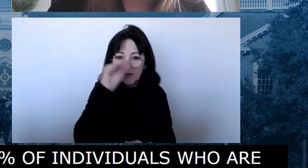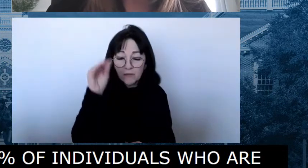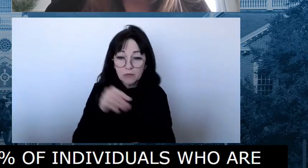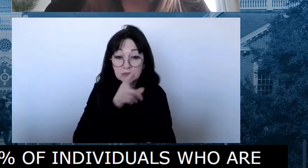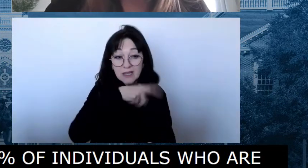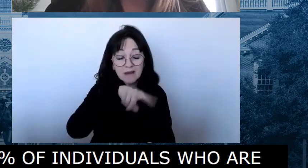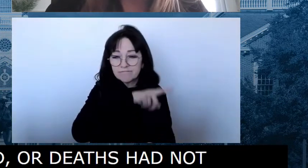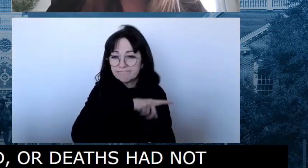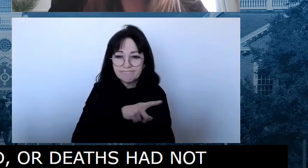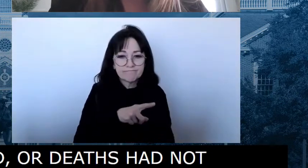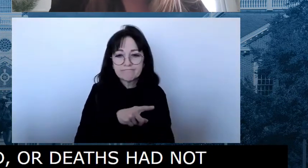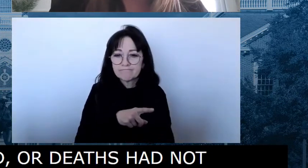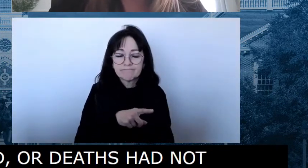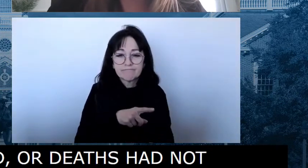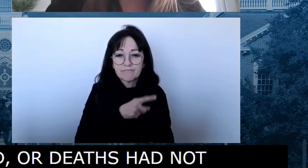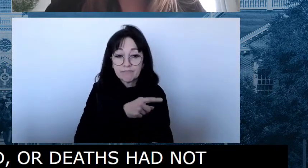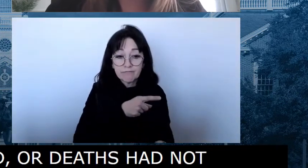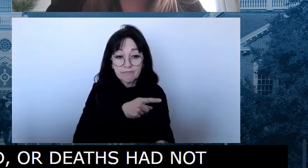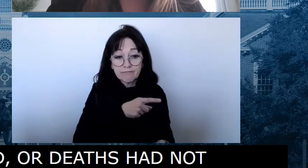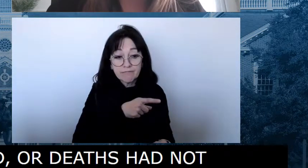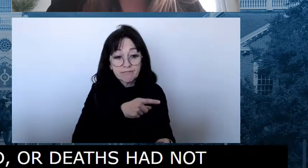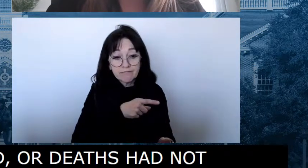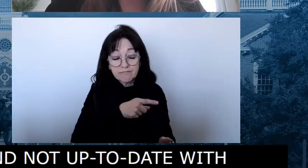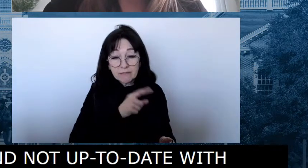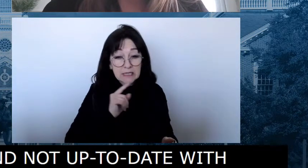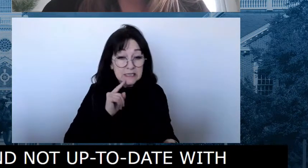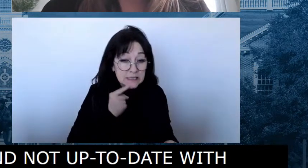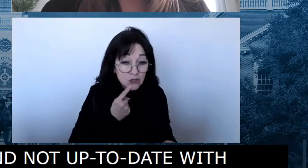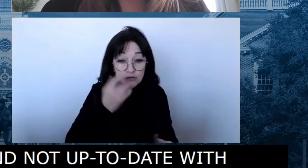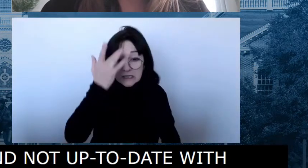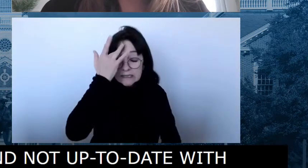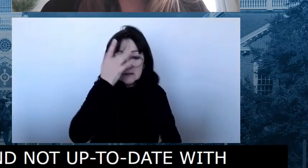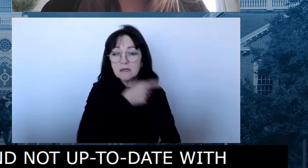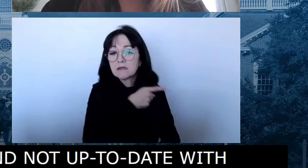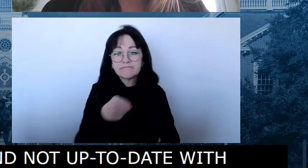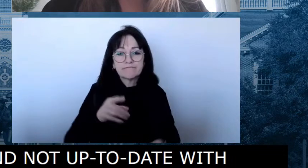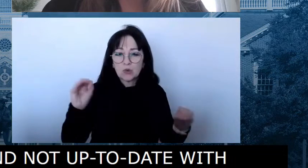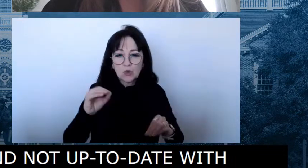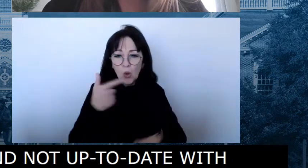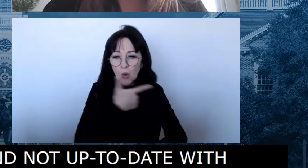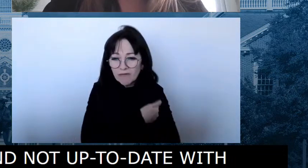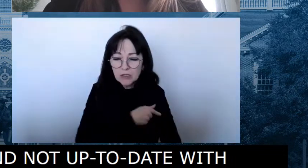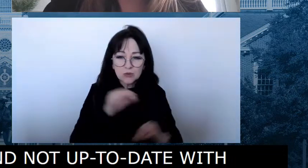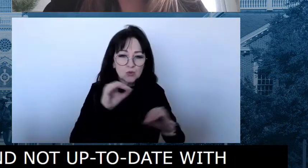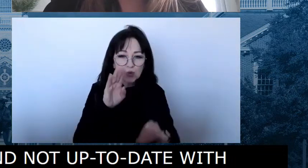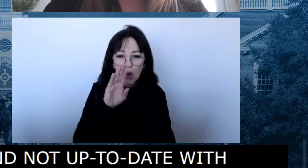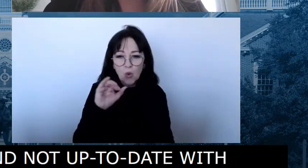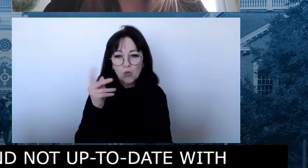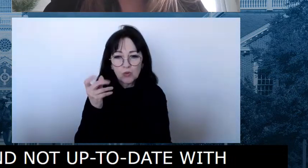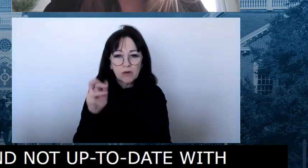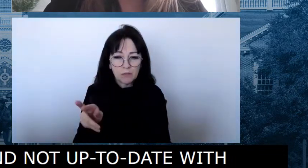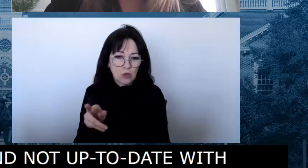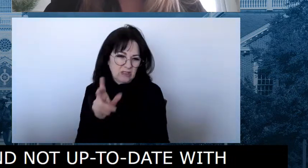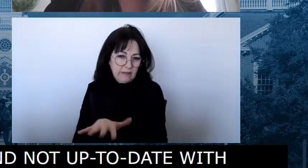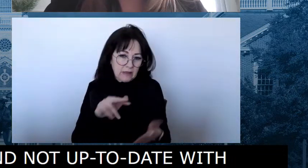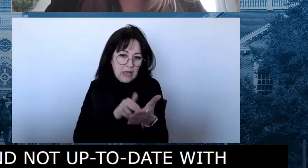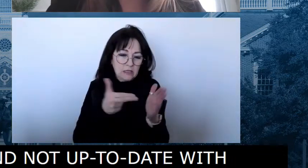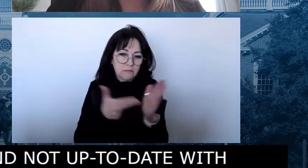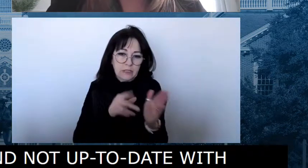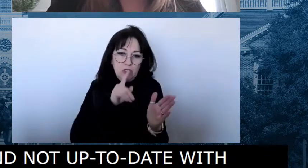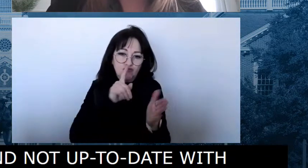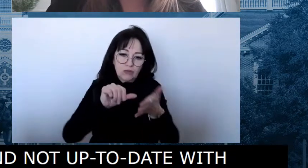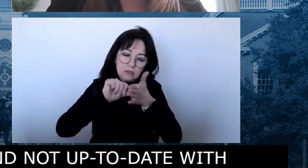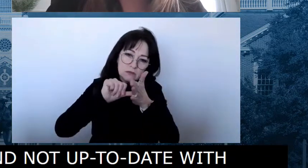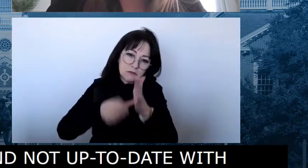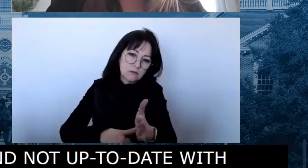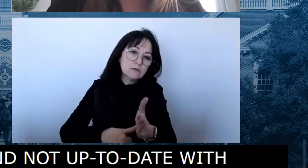vaccines. So clearly our recent experiences demonstrate how important it is to be up to date